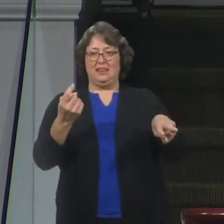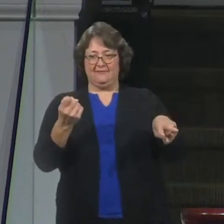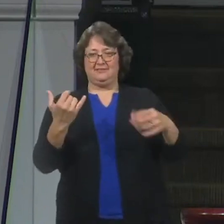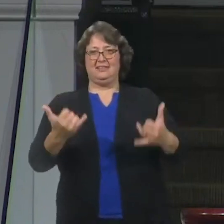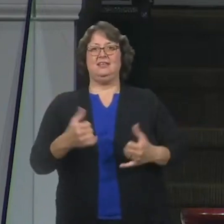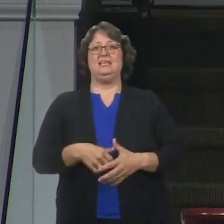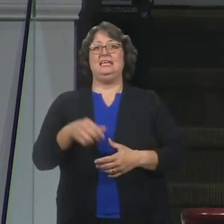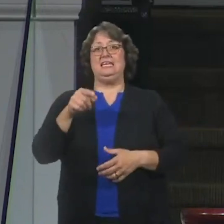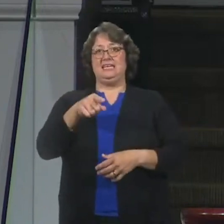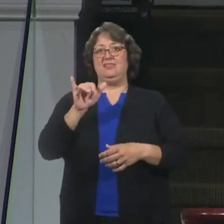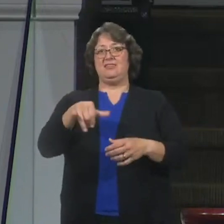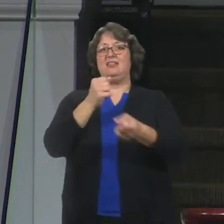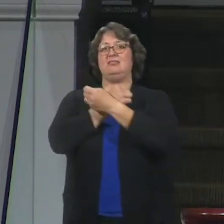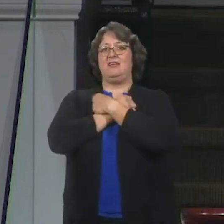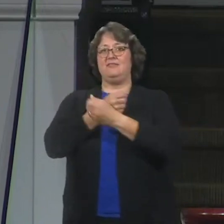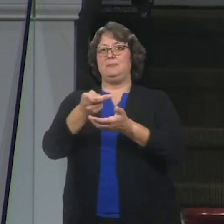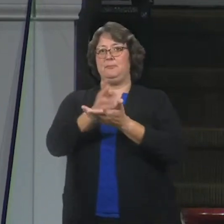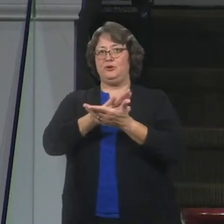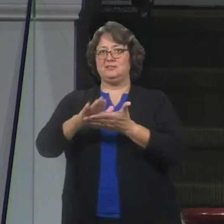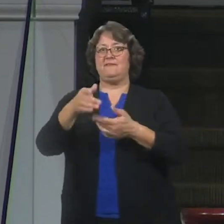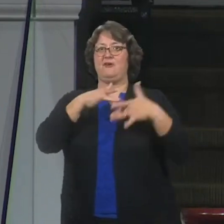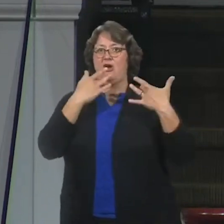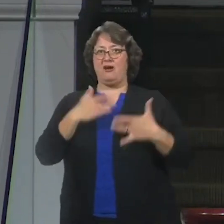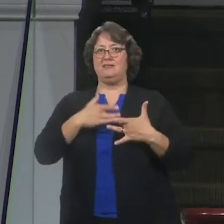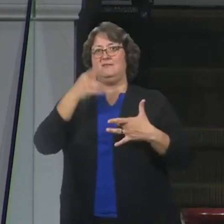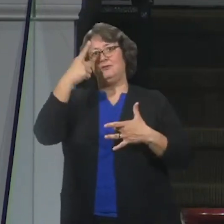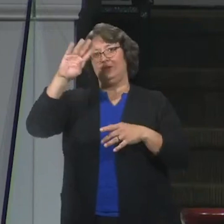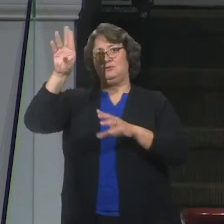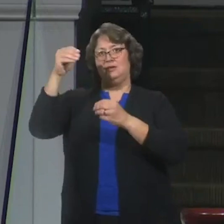that loveth pureness of heart for the king.